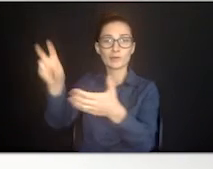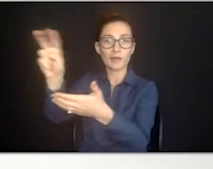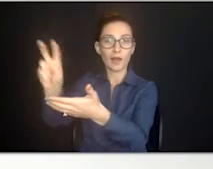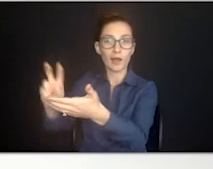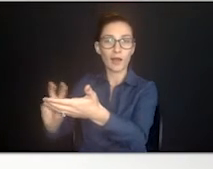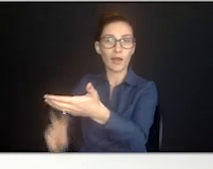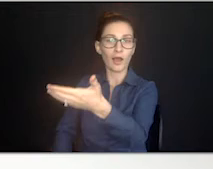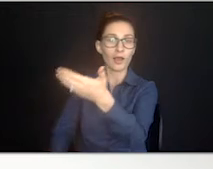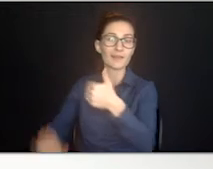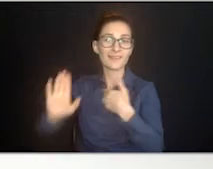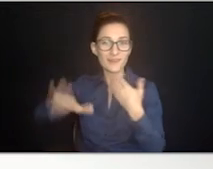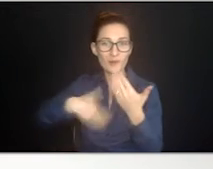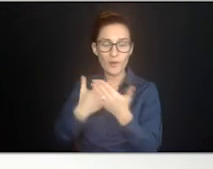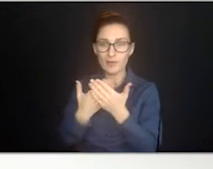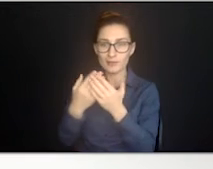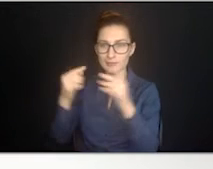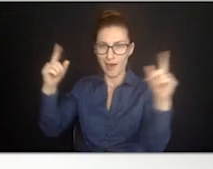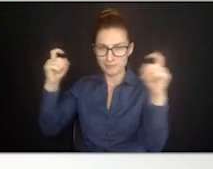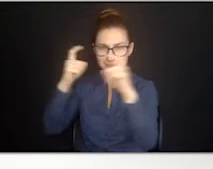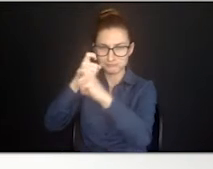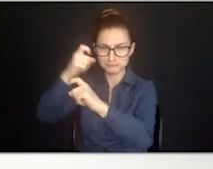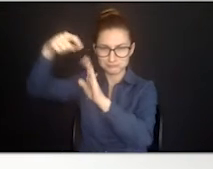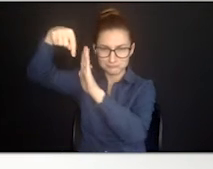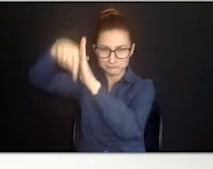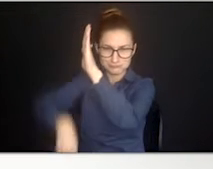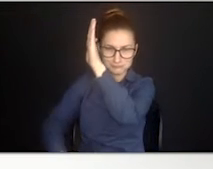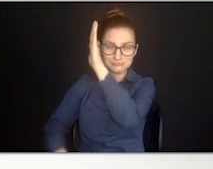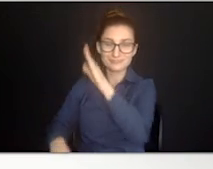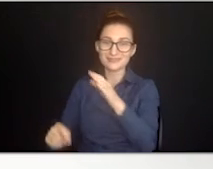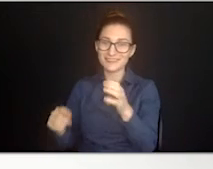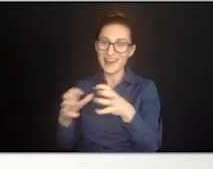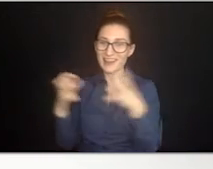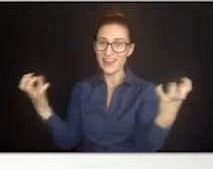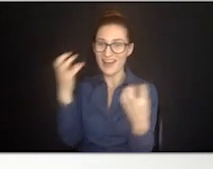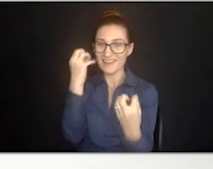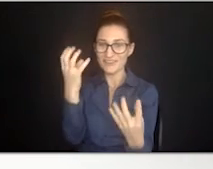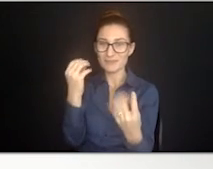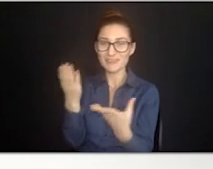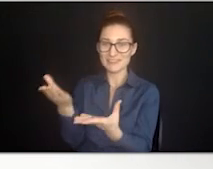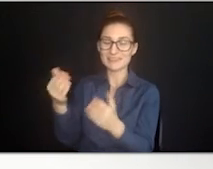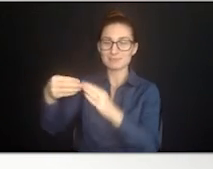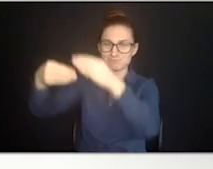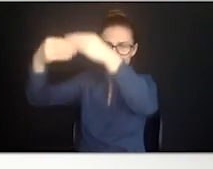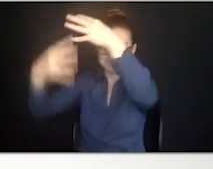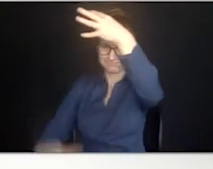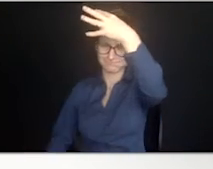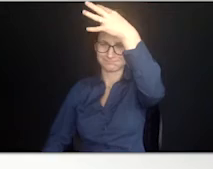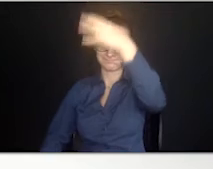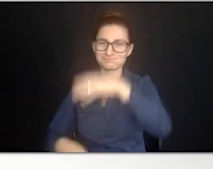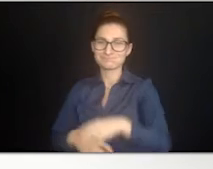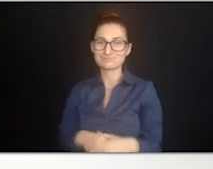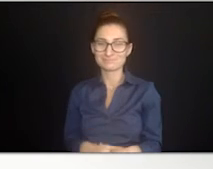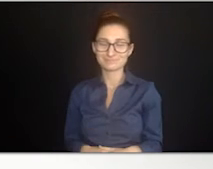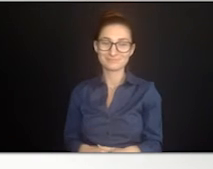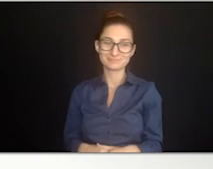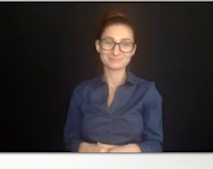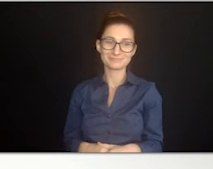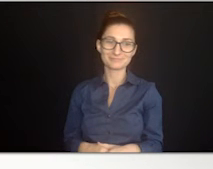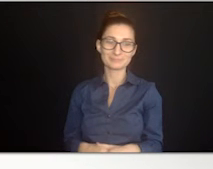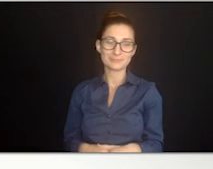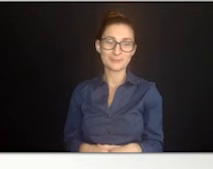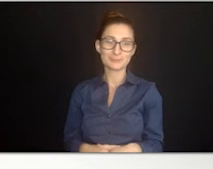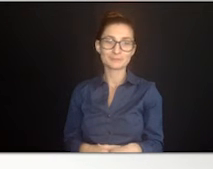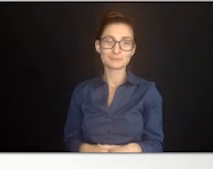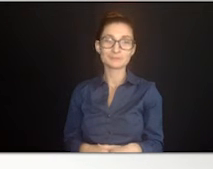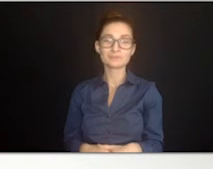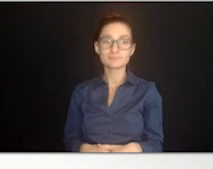to read it, all of those regulations. There's a lot to it. There's a whole lot to it.